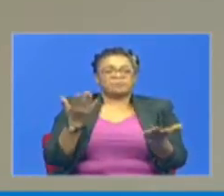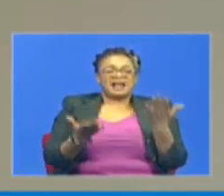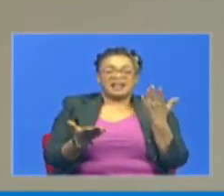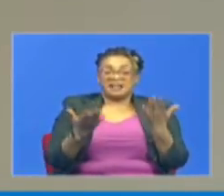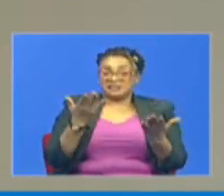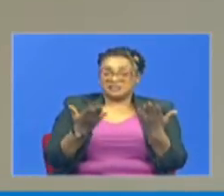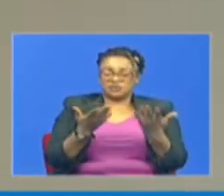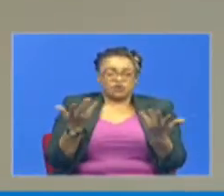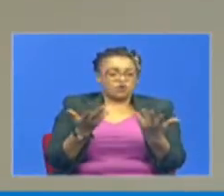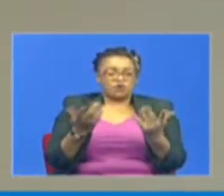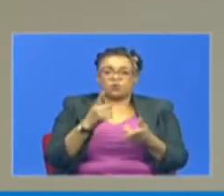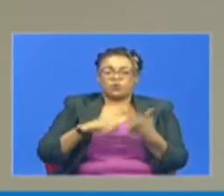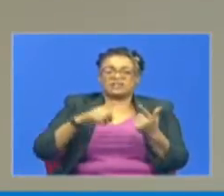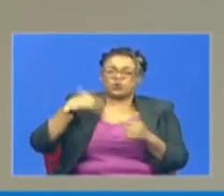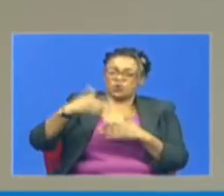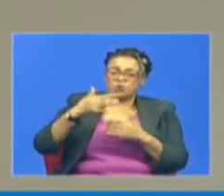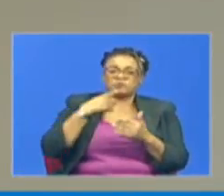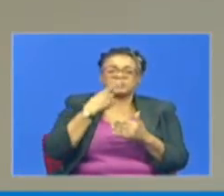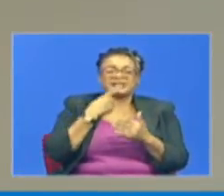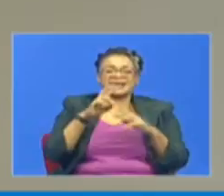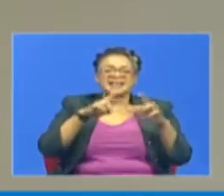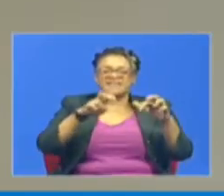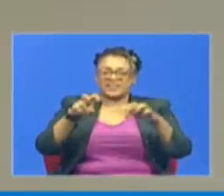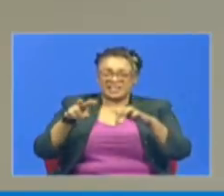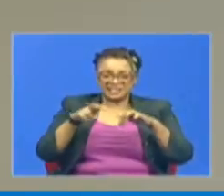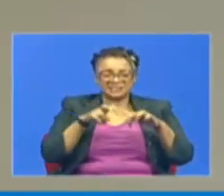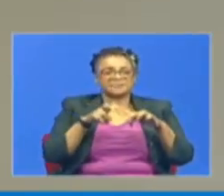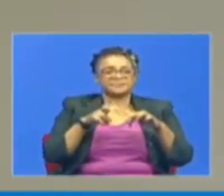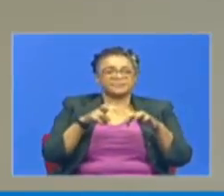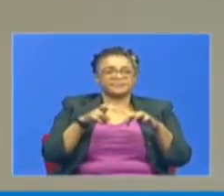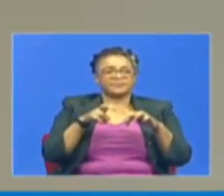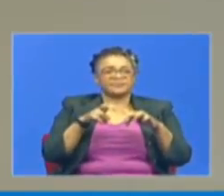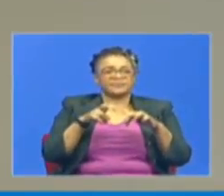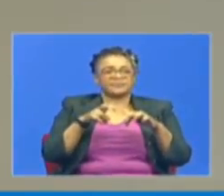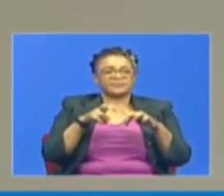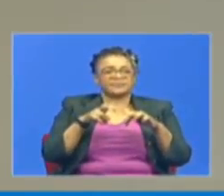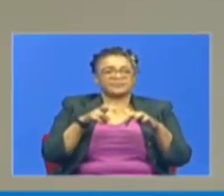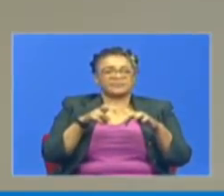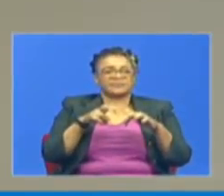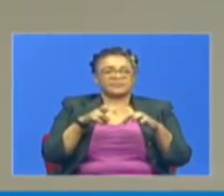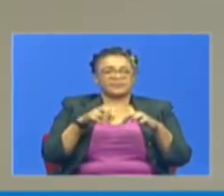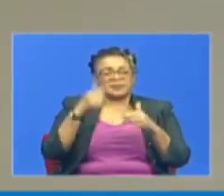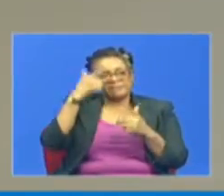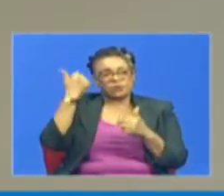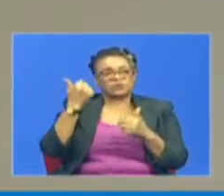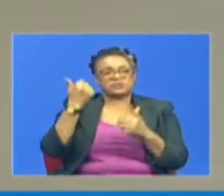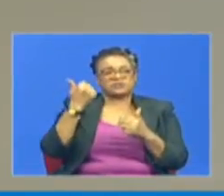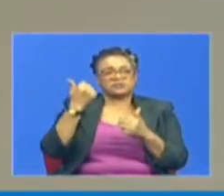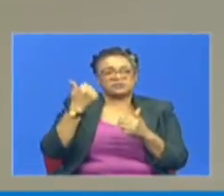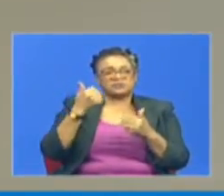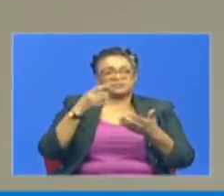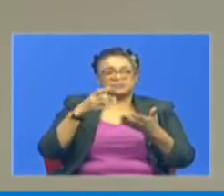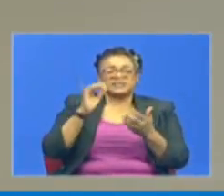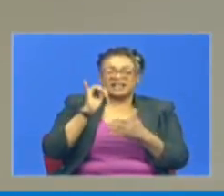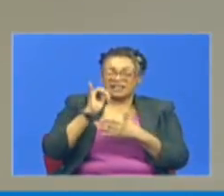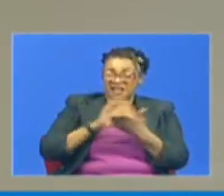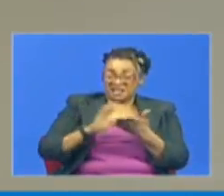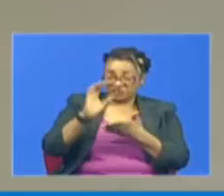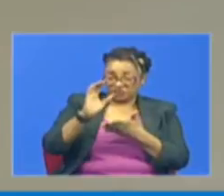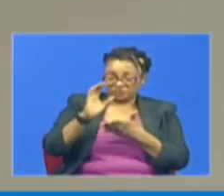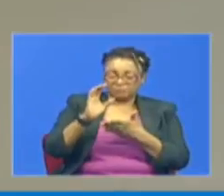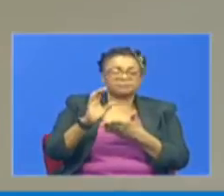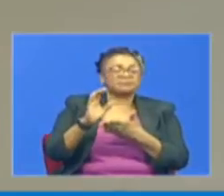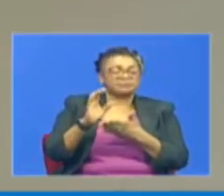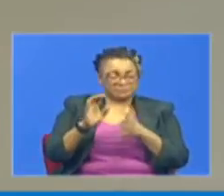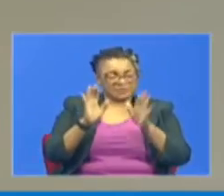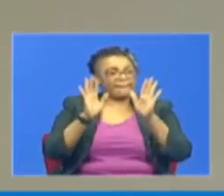what we call navigate a polarity, right? So cash is already a very precious commodity as it is,